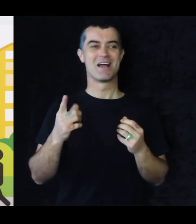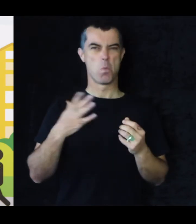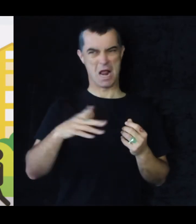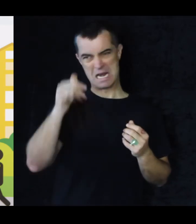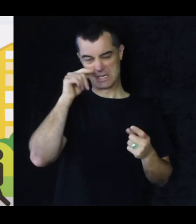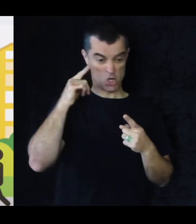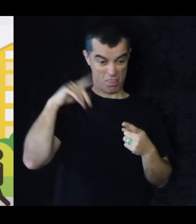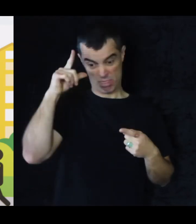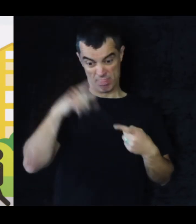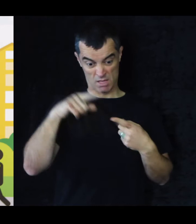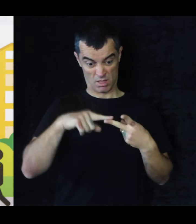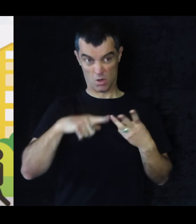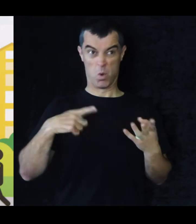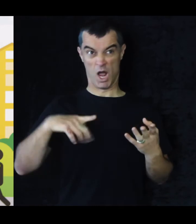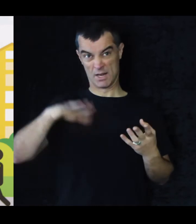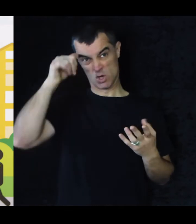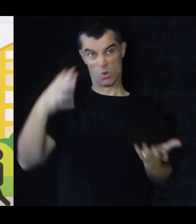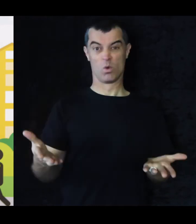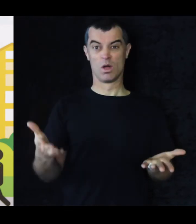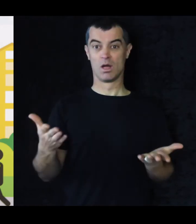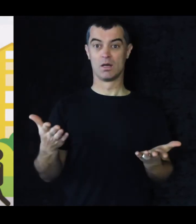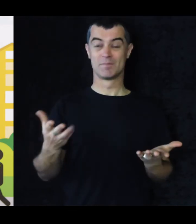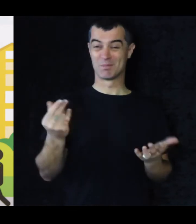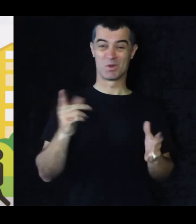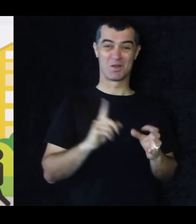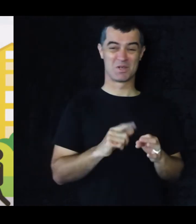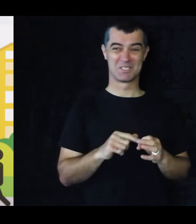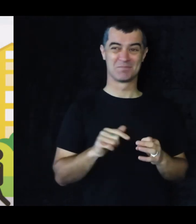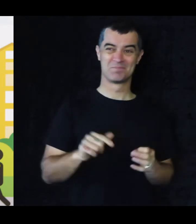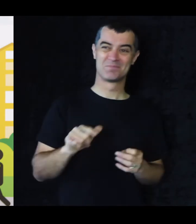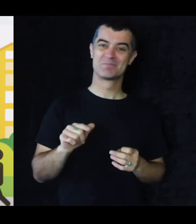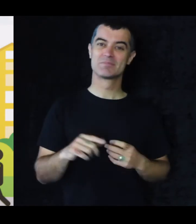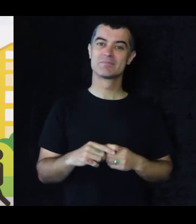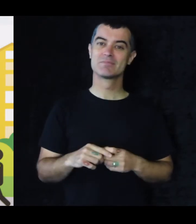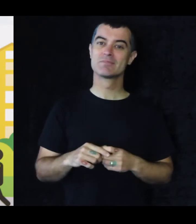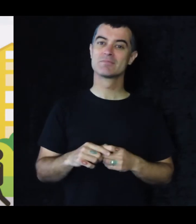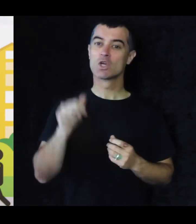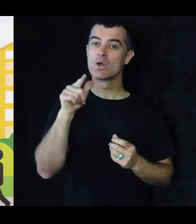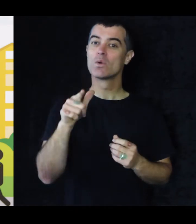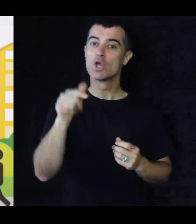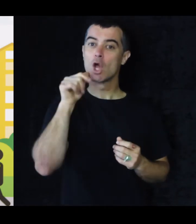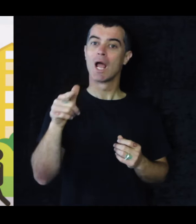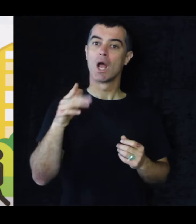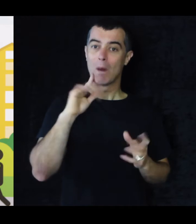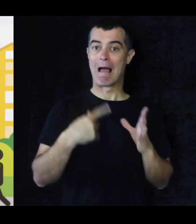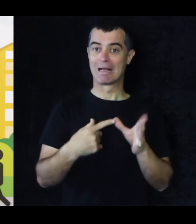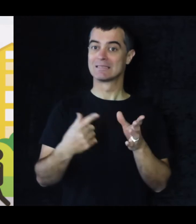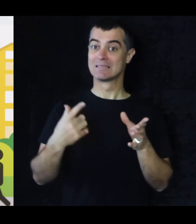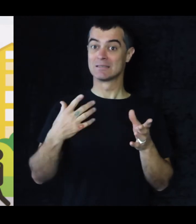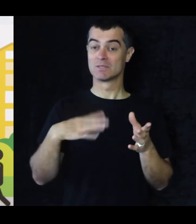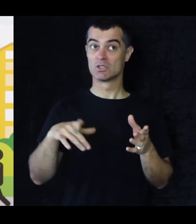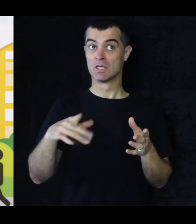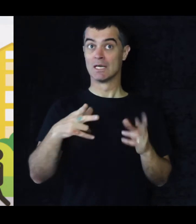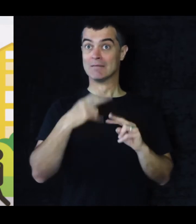need to know that? There's just some questions in it that, and you've got to answer because